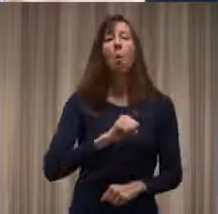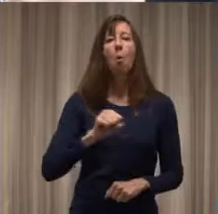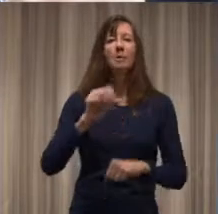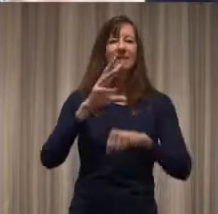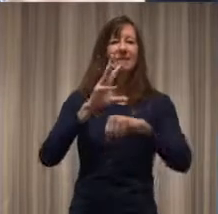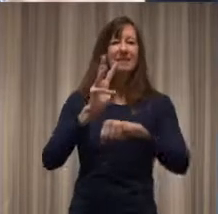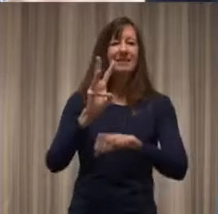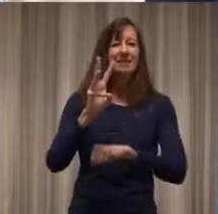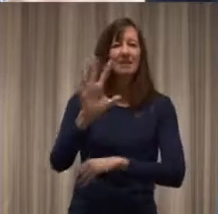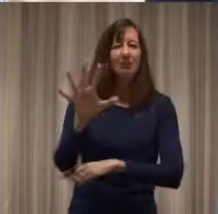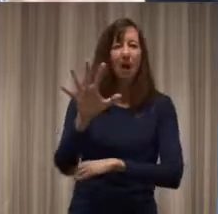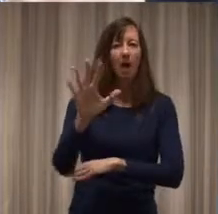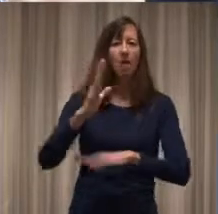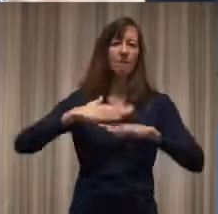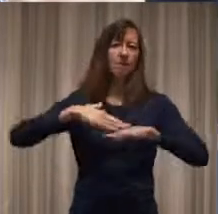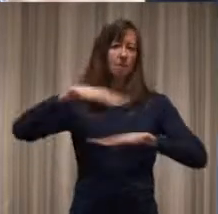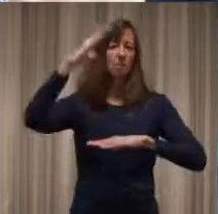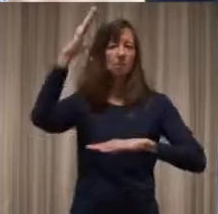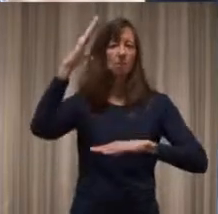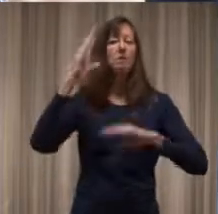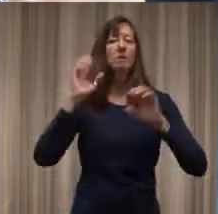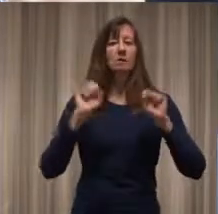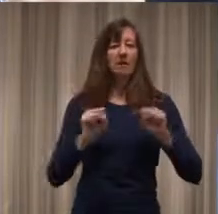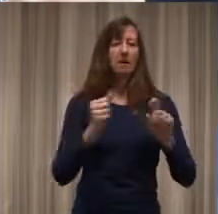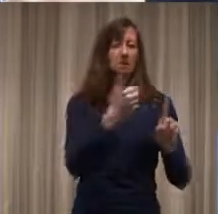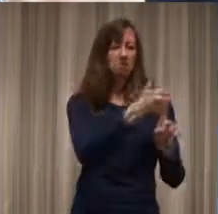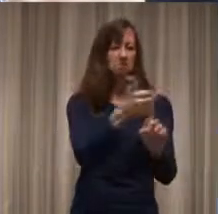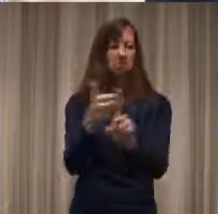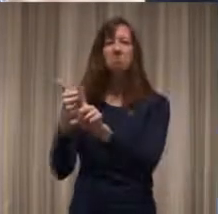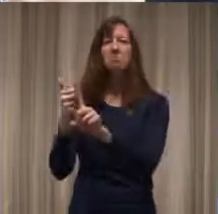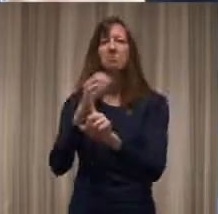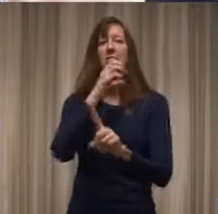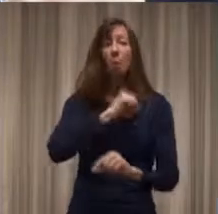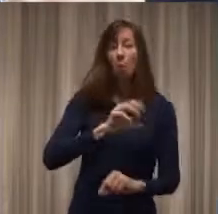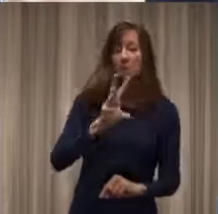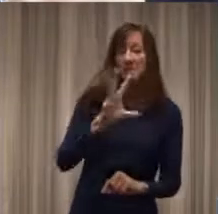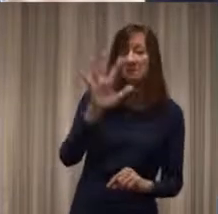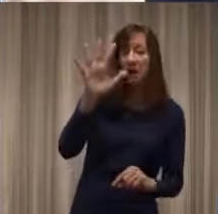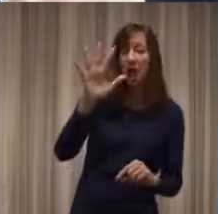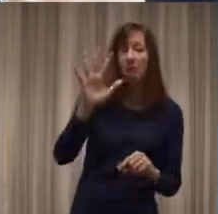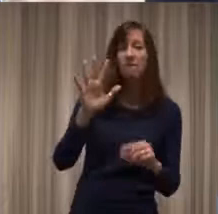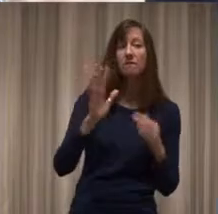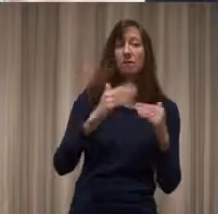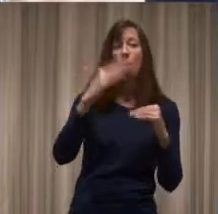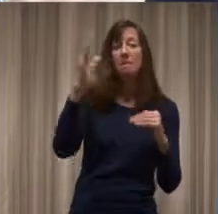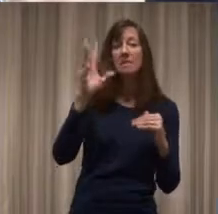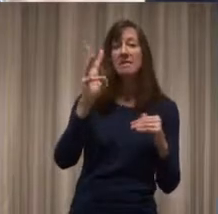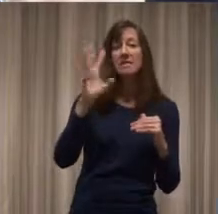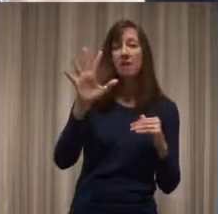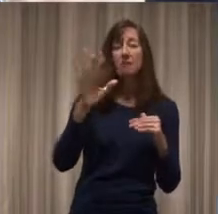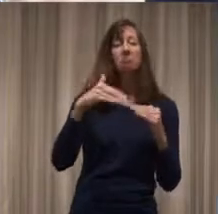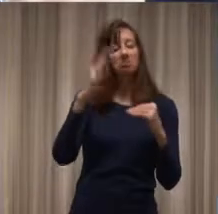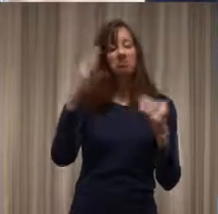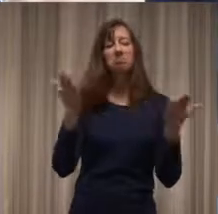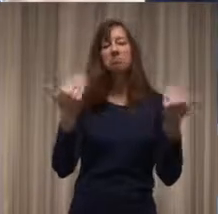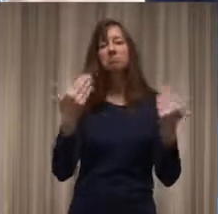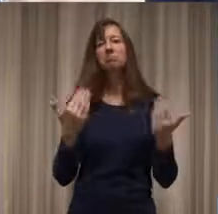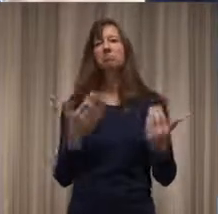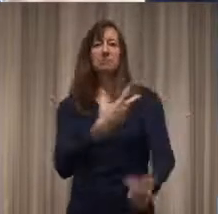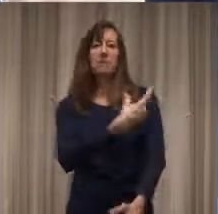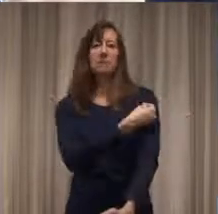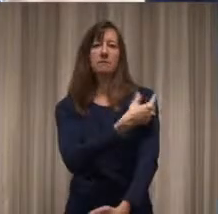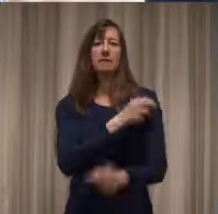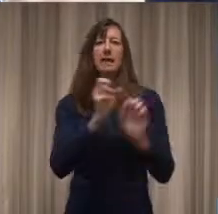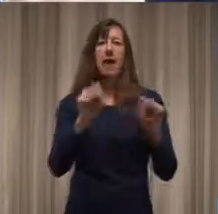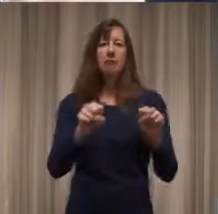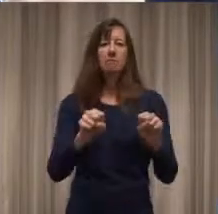is eligible, in addition to all those phase 1A and phase 1B categories. So in the last